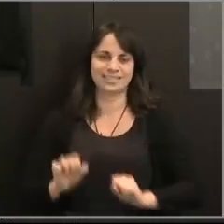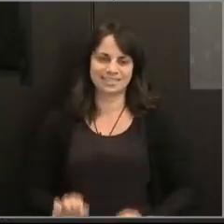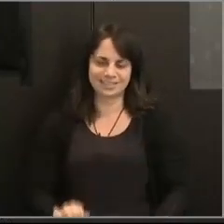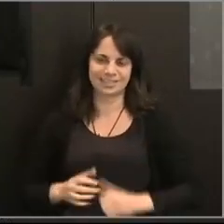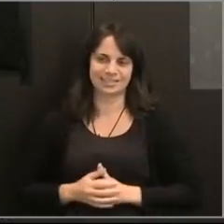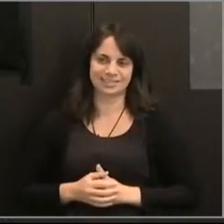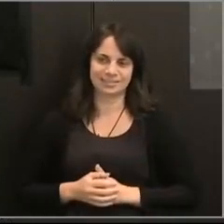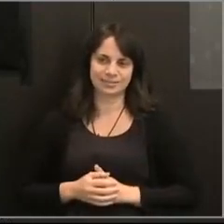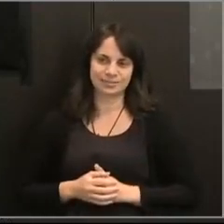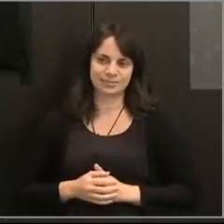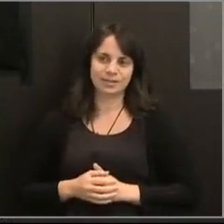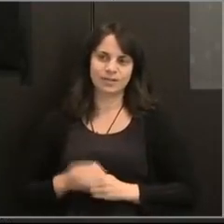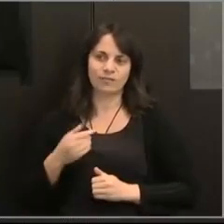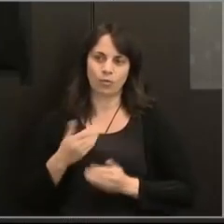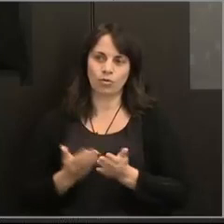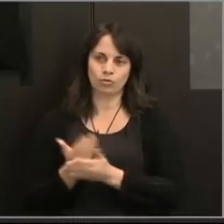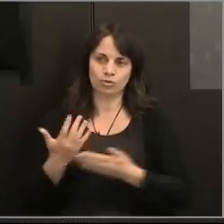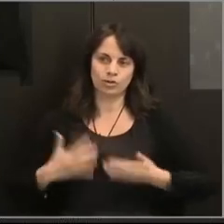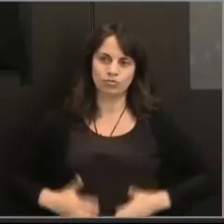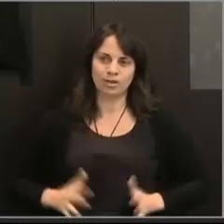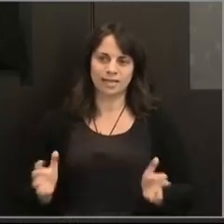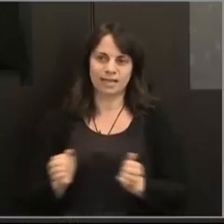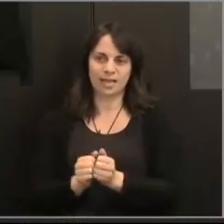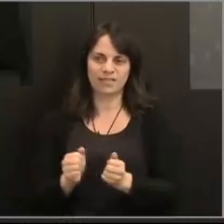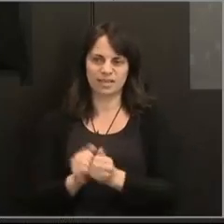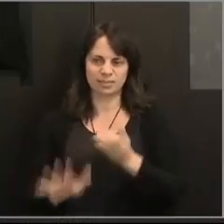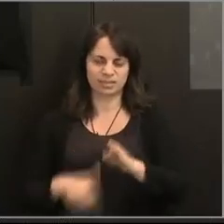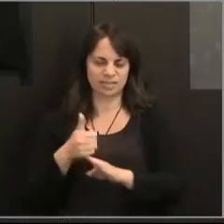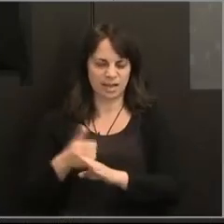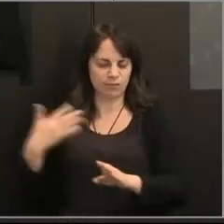time. Could you give us a reason for that mahi?